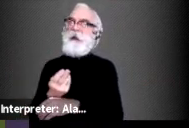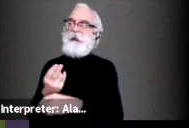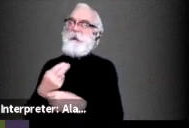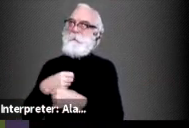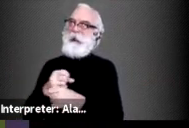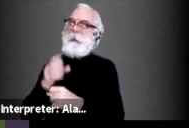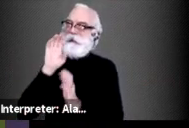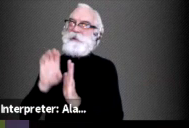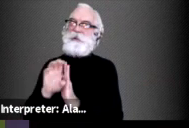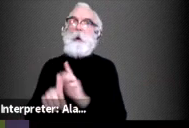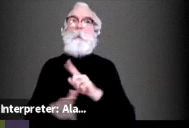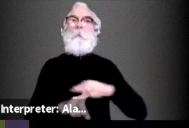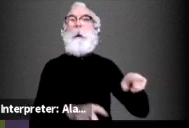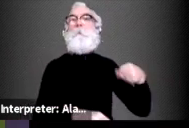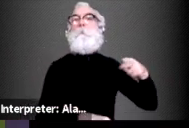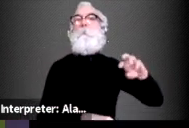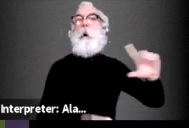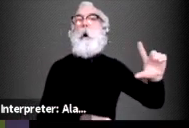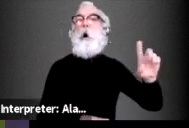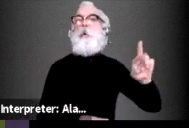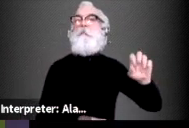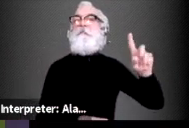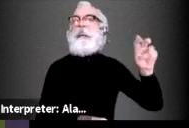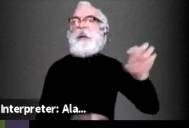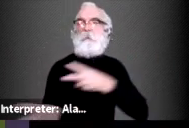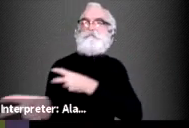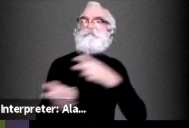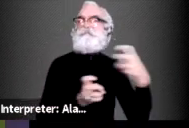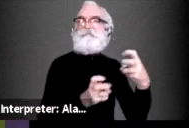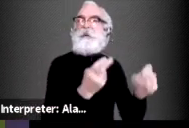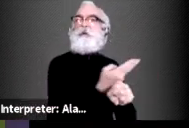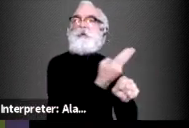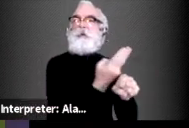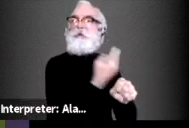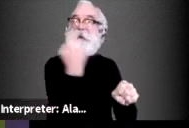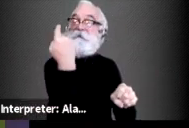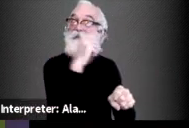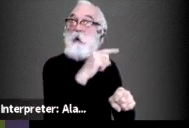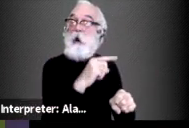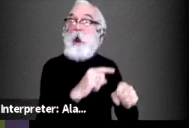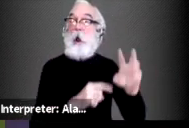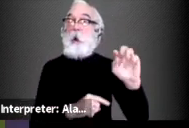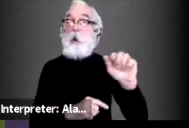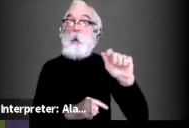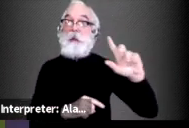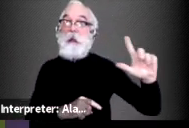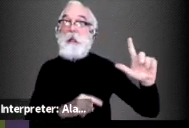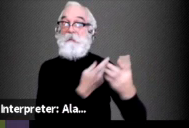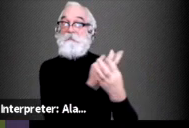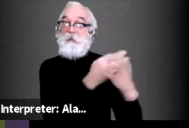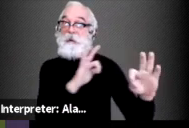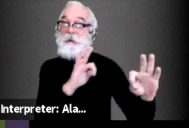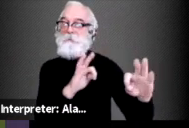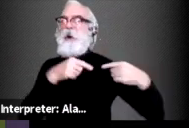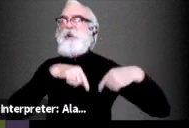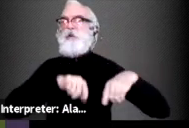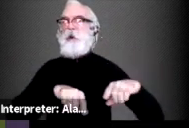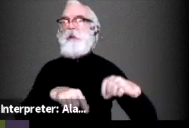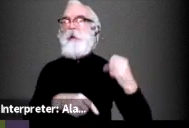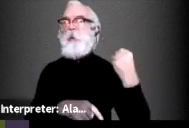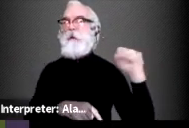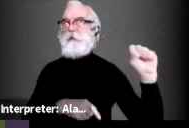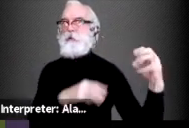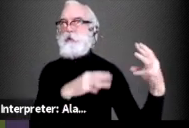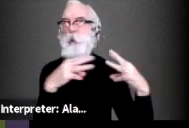spy, where it became a symbol of colonial freedom during the Revolutionary War. It was repurposed yet again